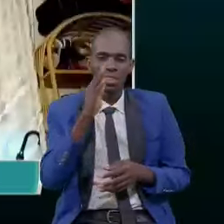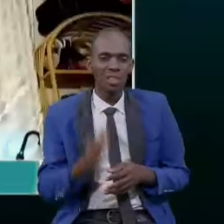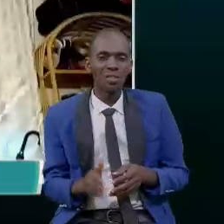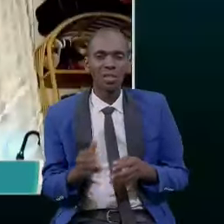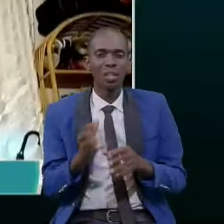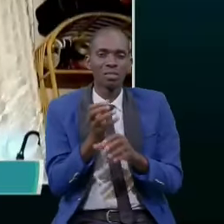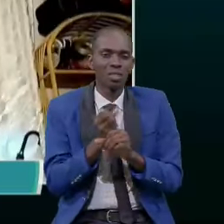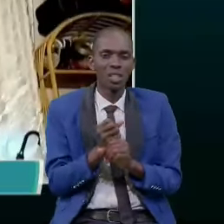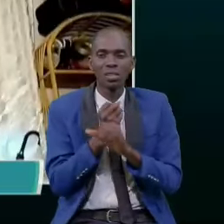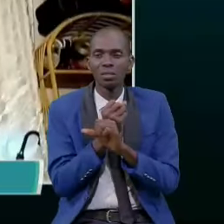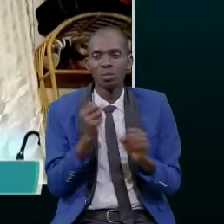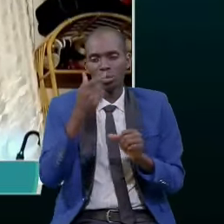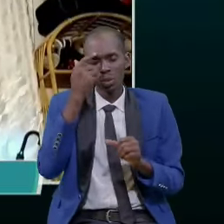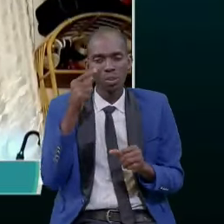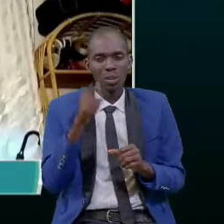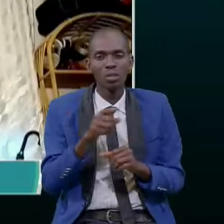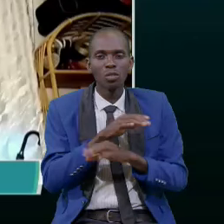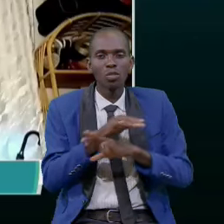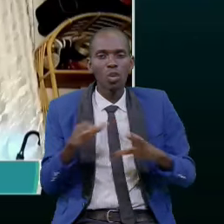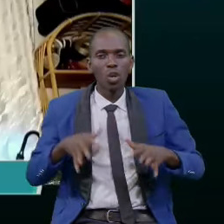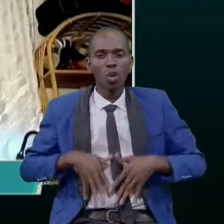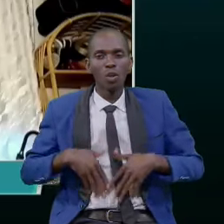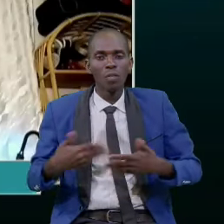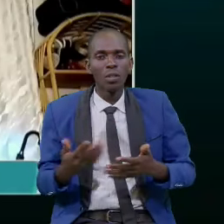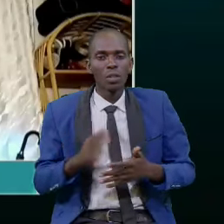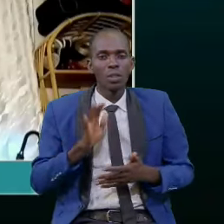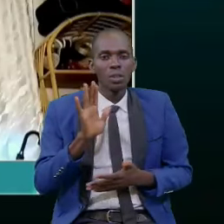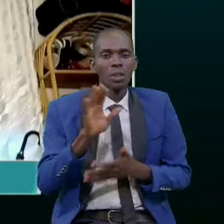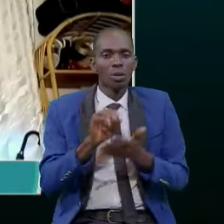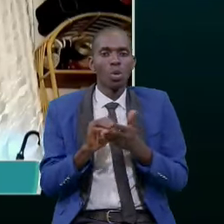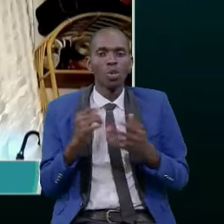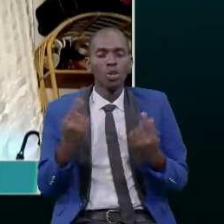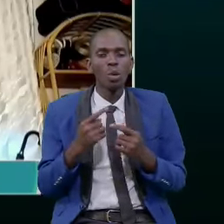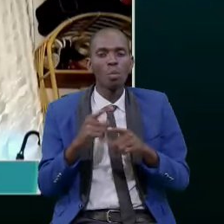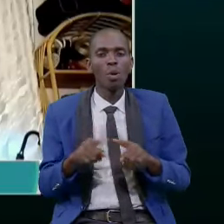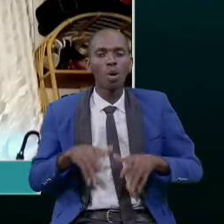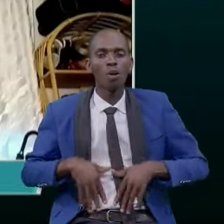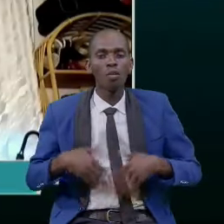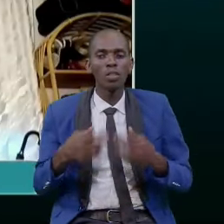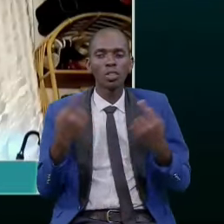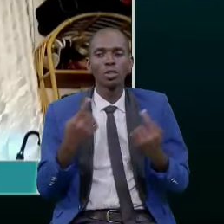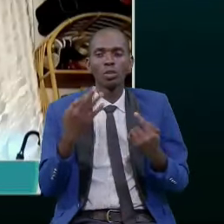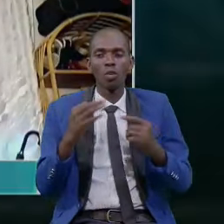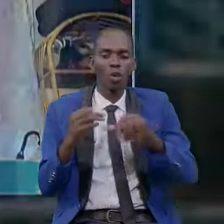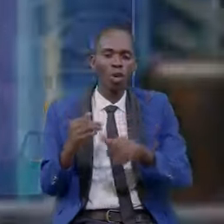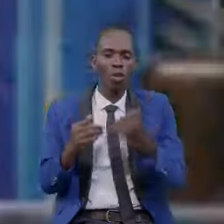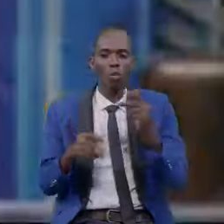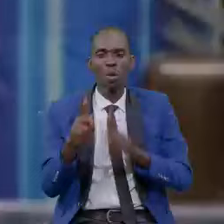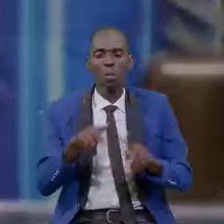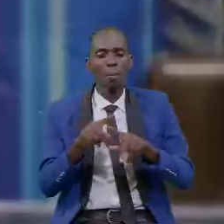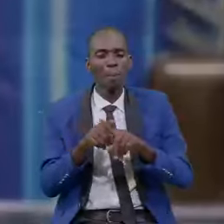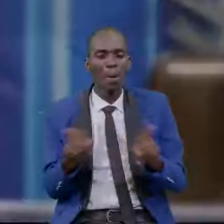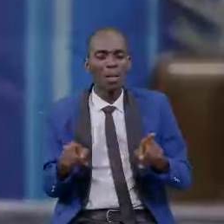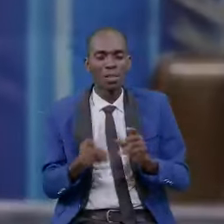didn't confess their own sin. They were confessing the sins of other people. But when you come and